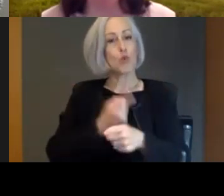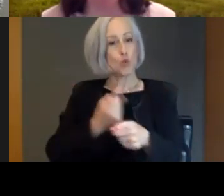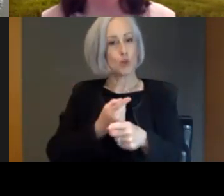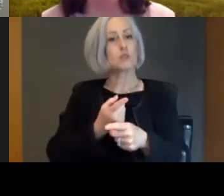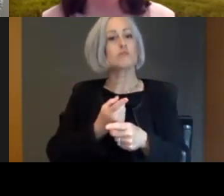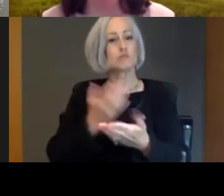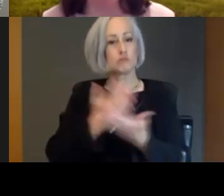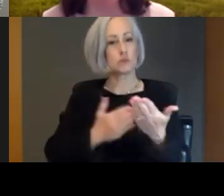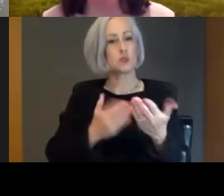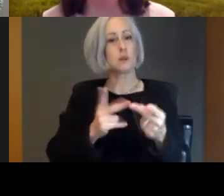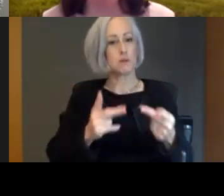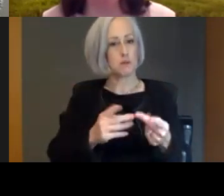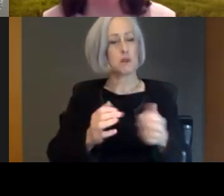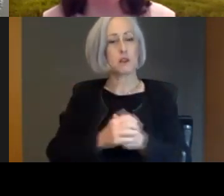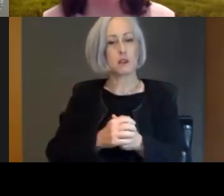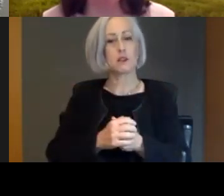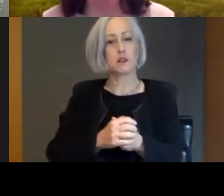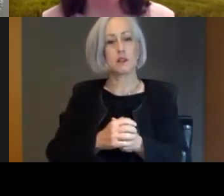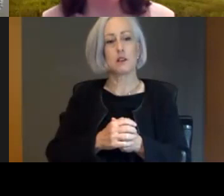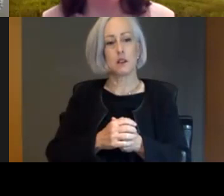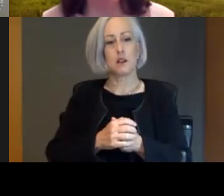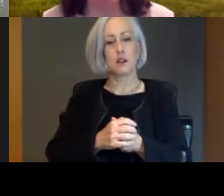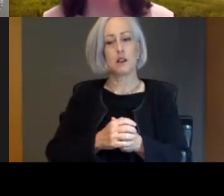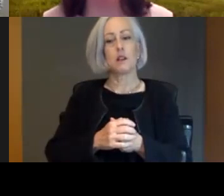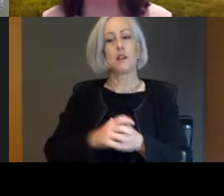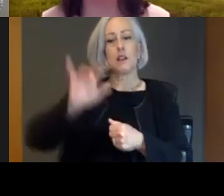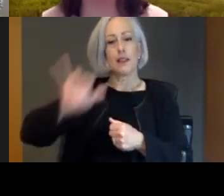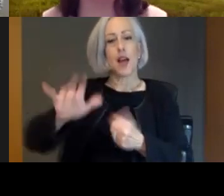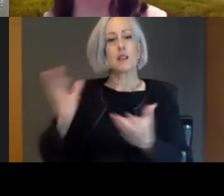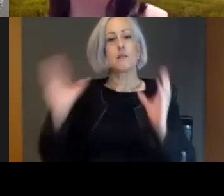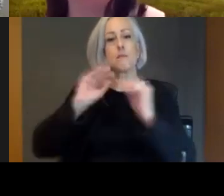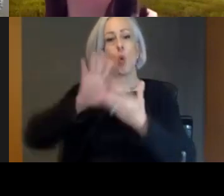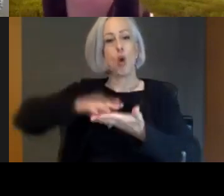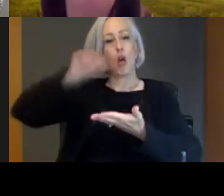I think it's a learning experience that.